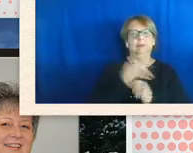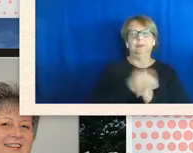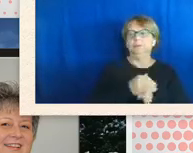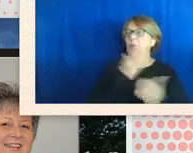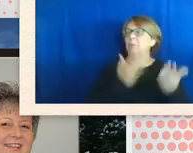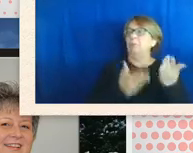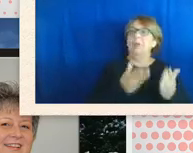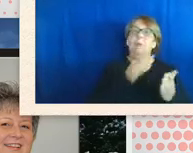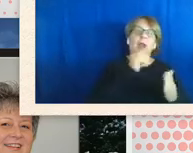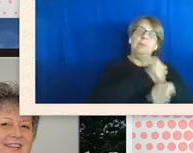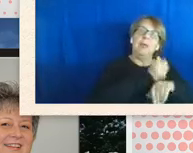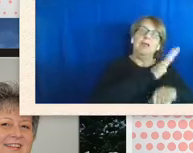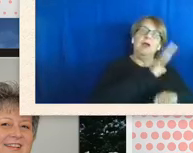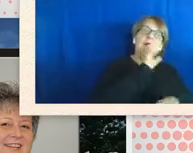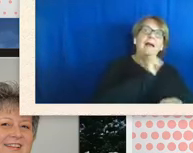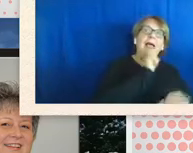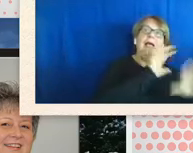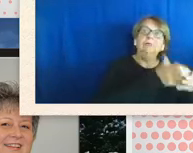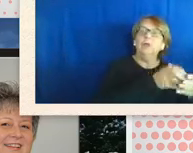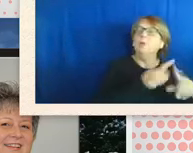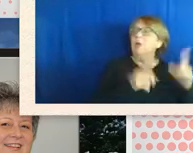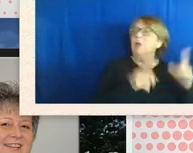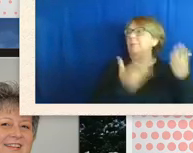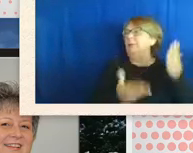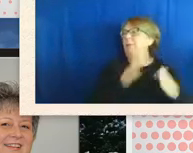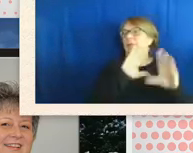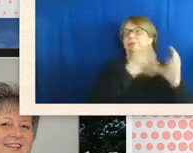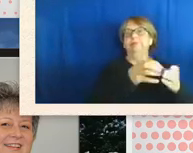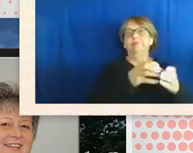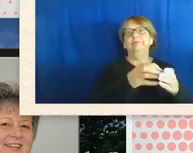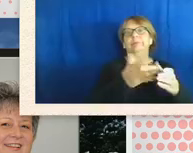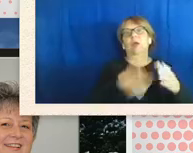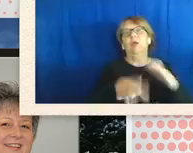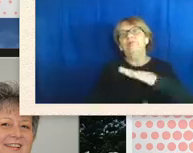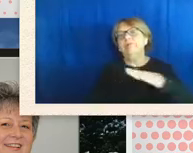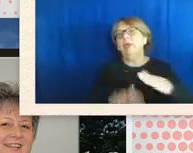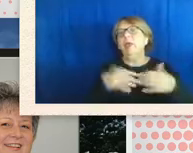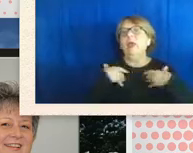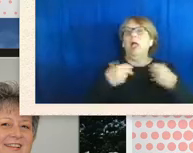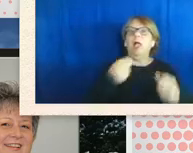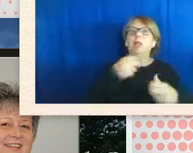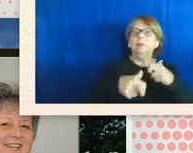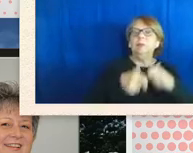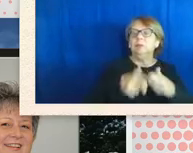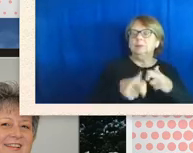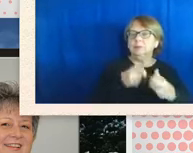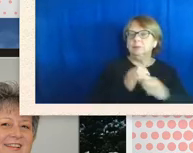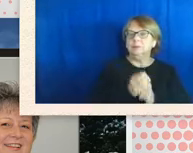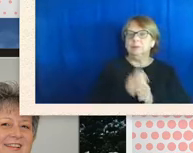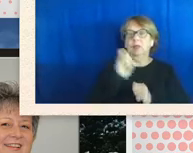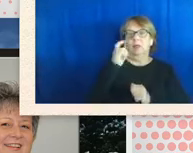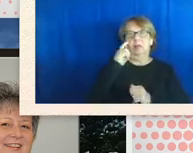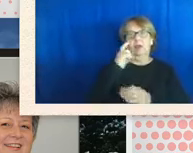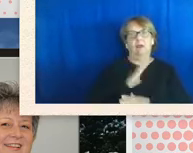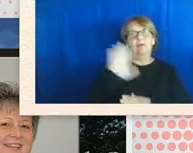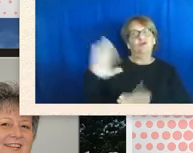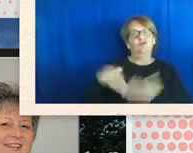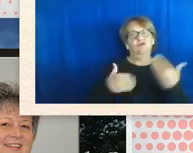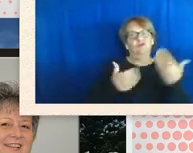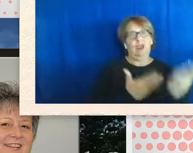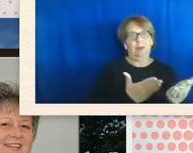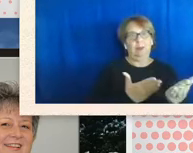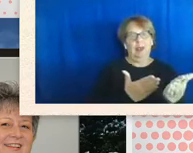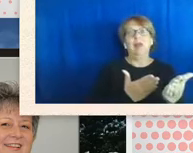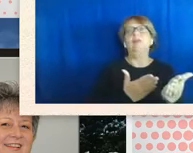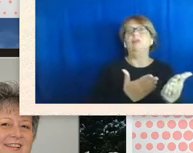age, but it may be based on underlying health conditions. And the governor's recommendations are quite clear that